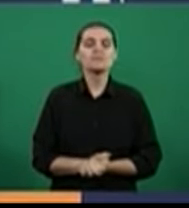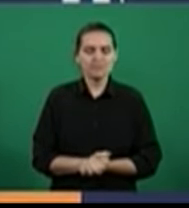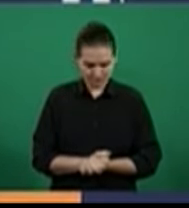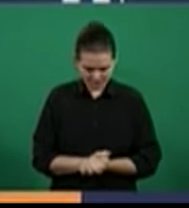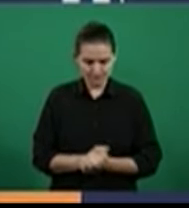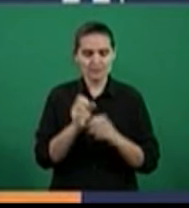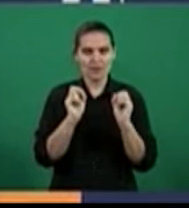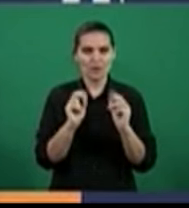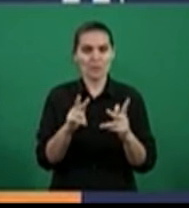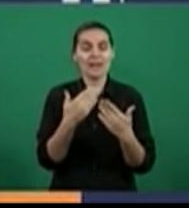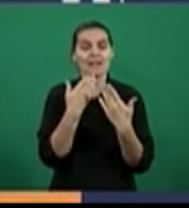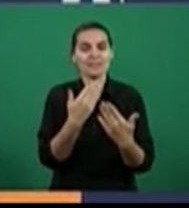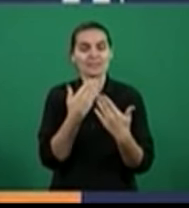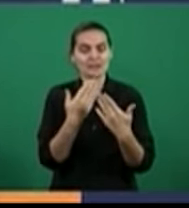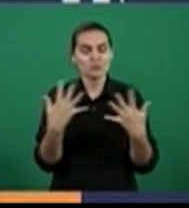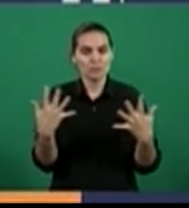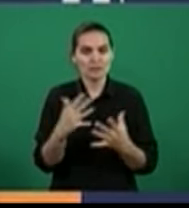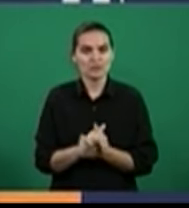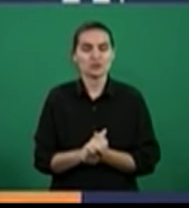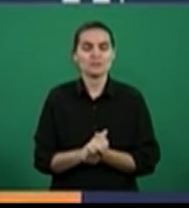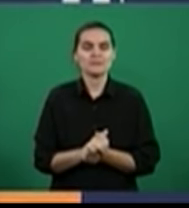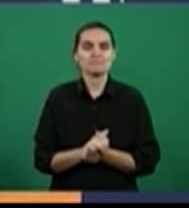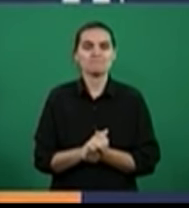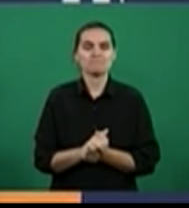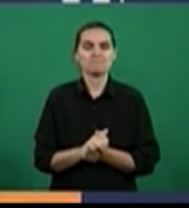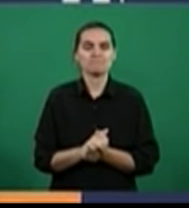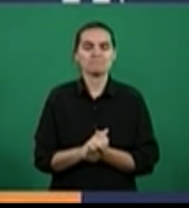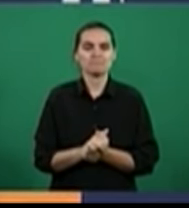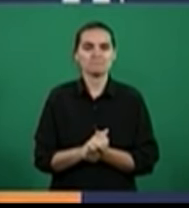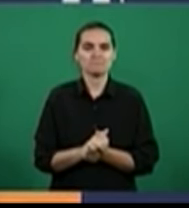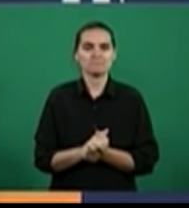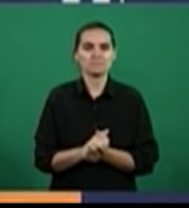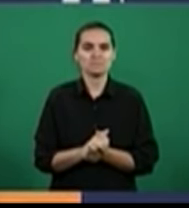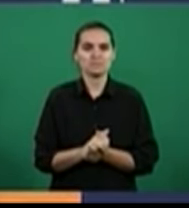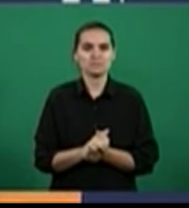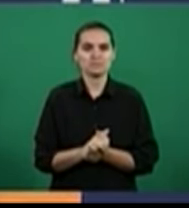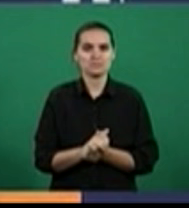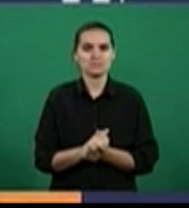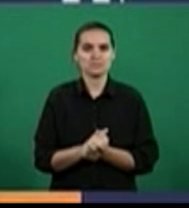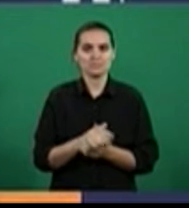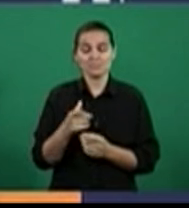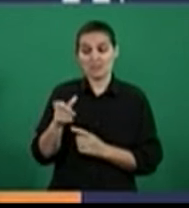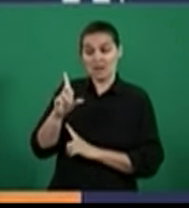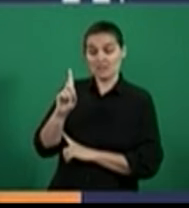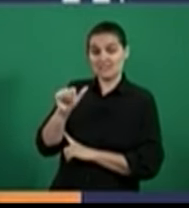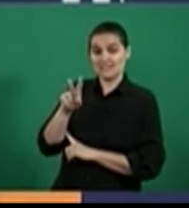Okay, thank you very much. I got David to deal